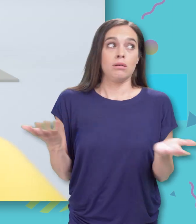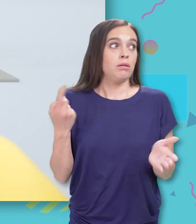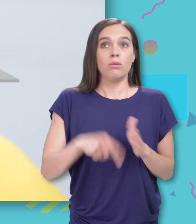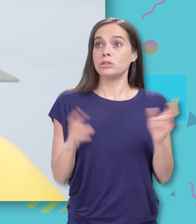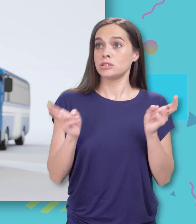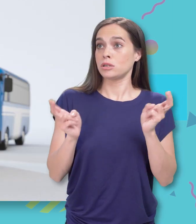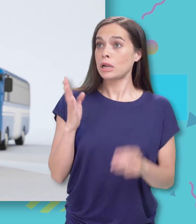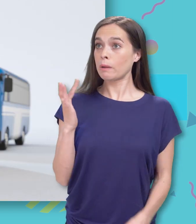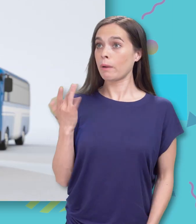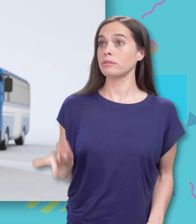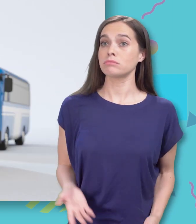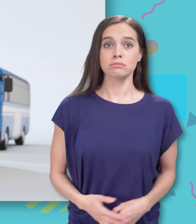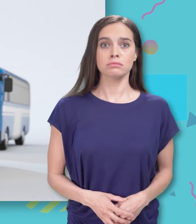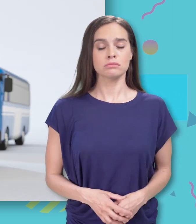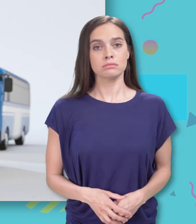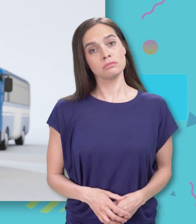city bus? Why?